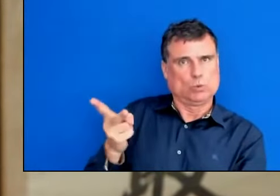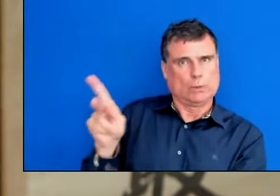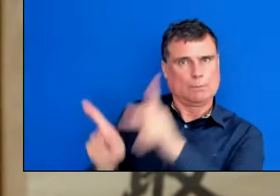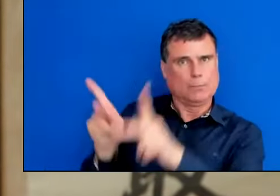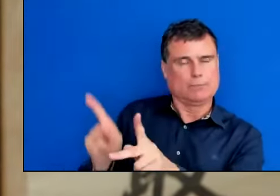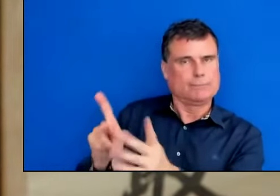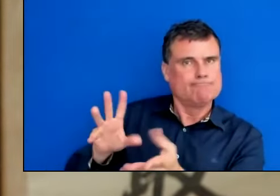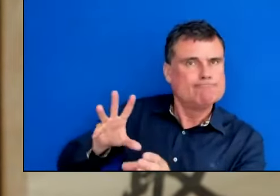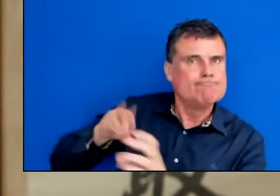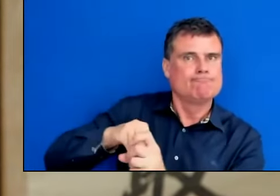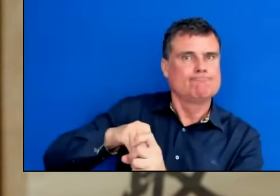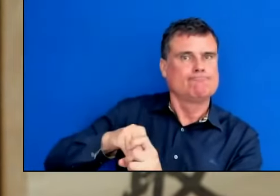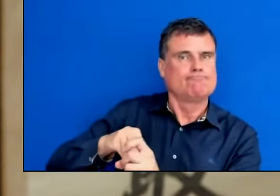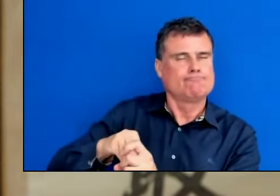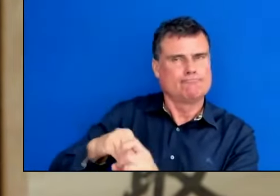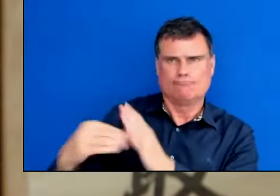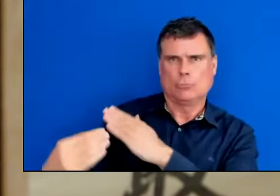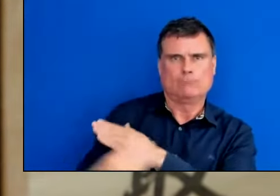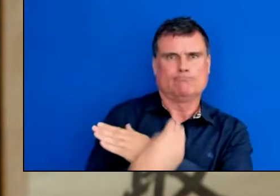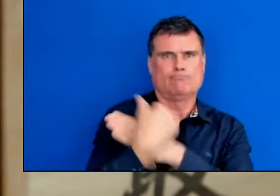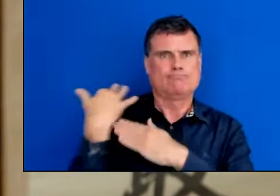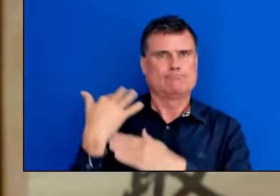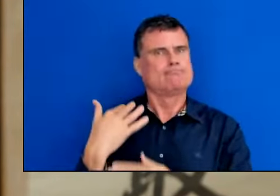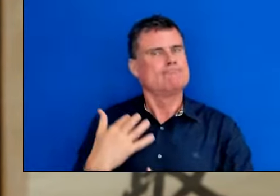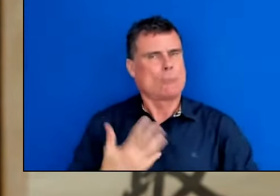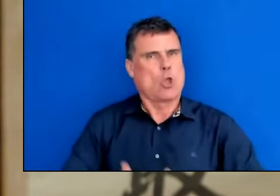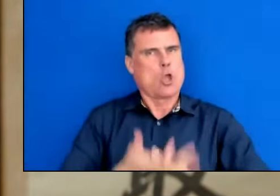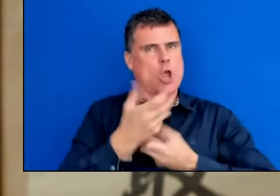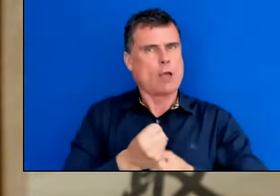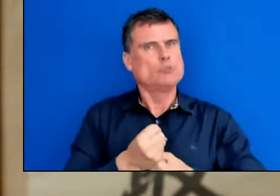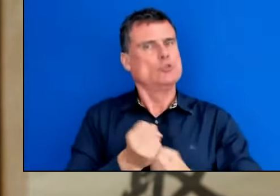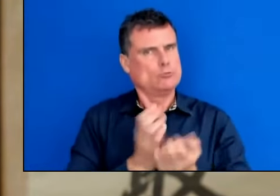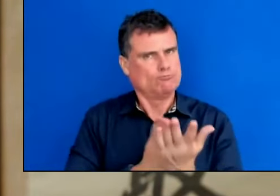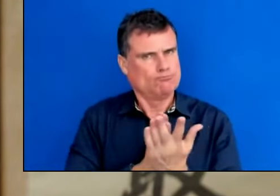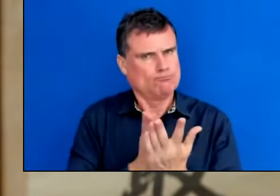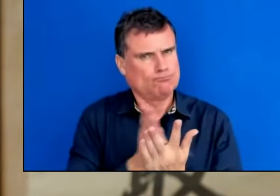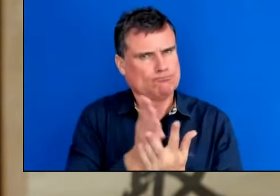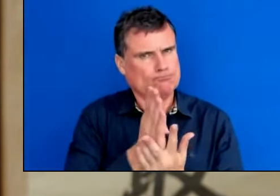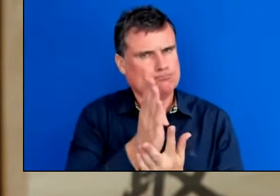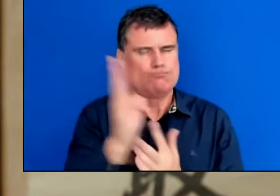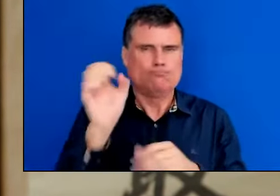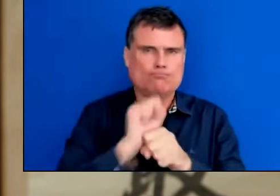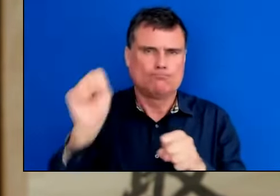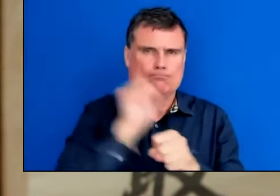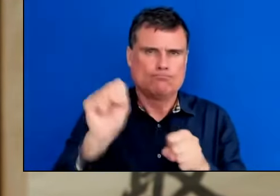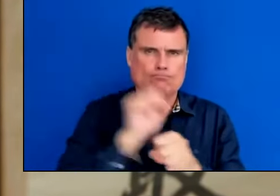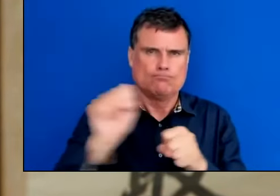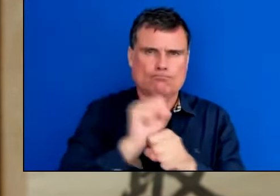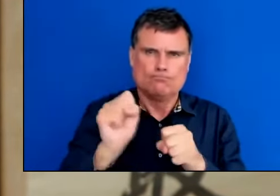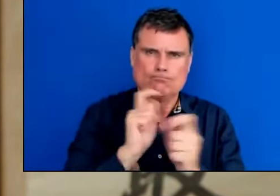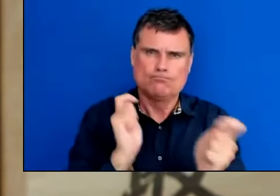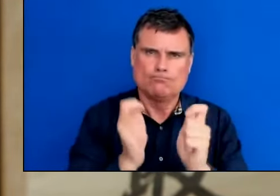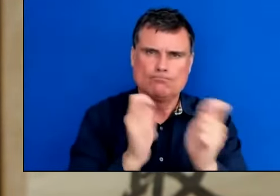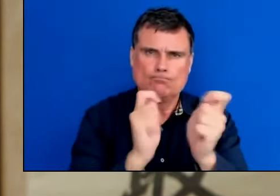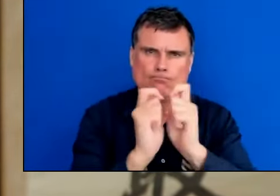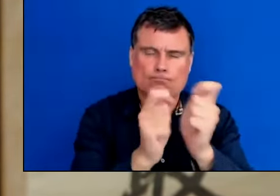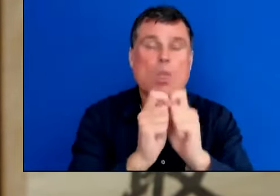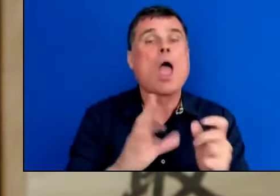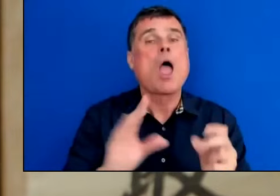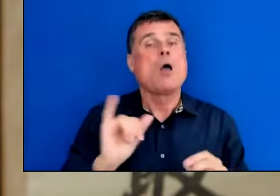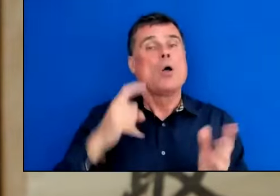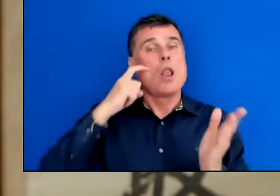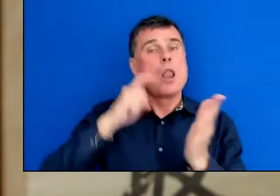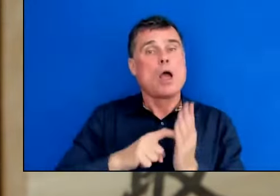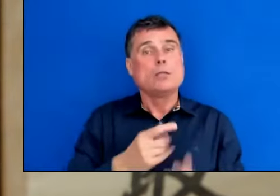You inspire confidence to us to continue to do this work. It is also important to acknowledge, of course,